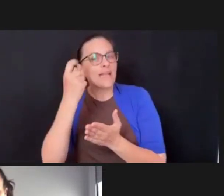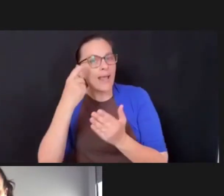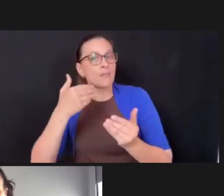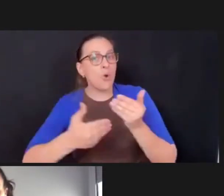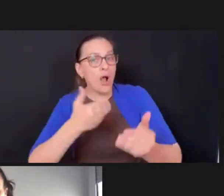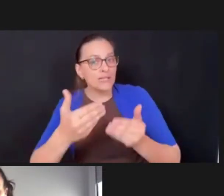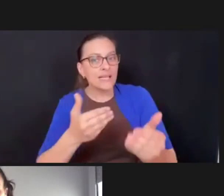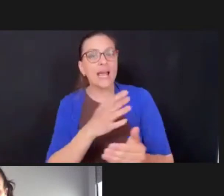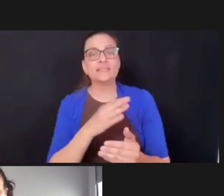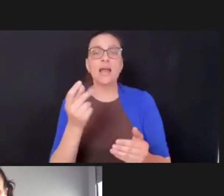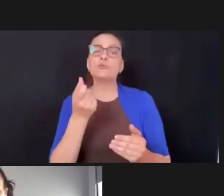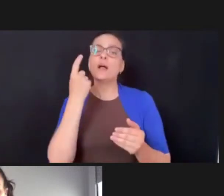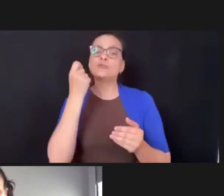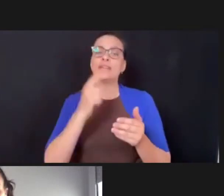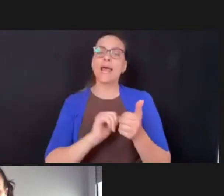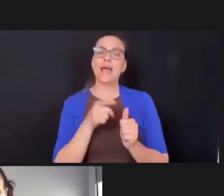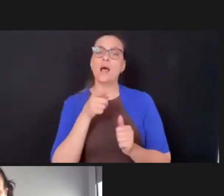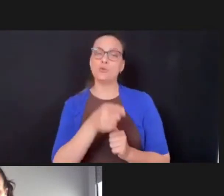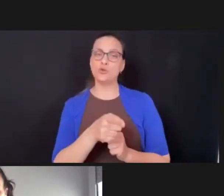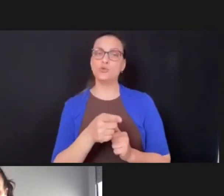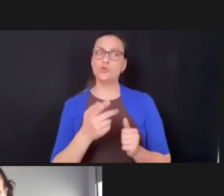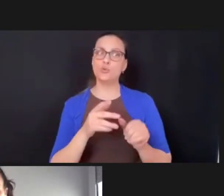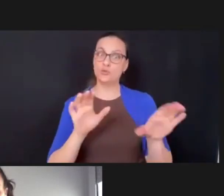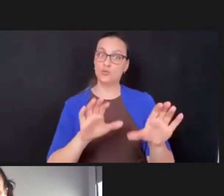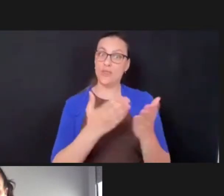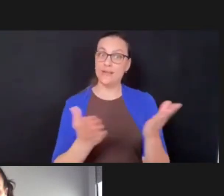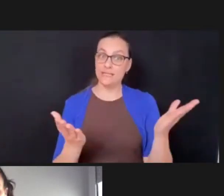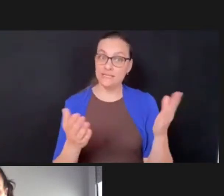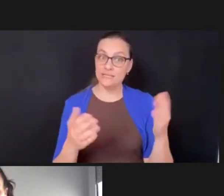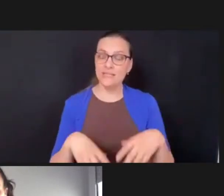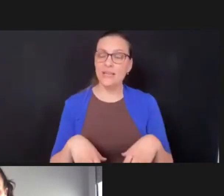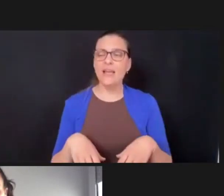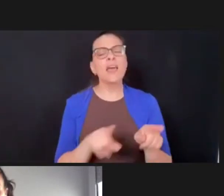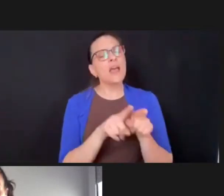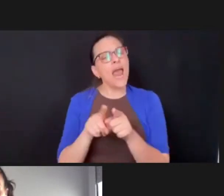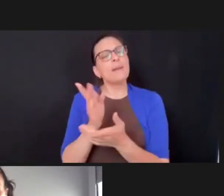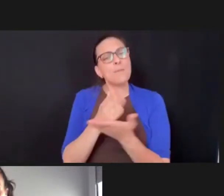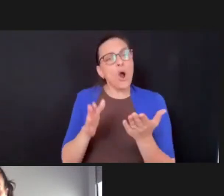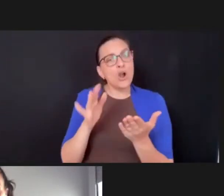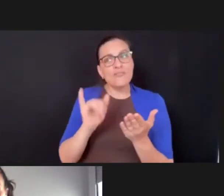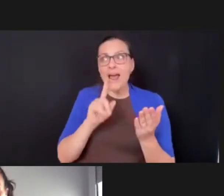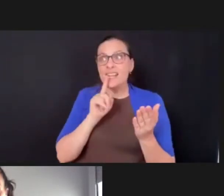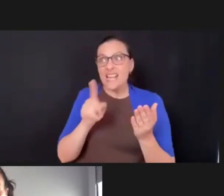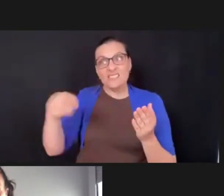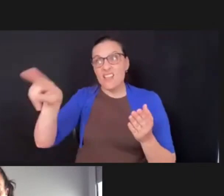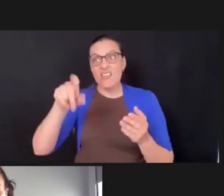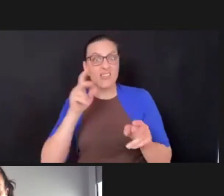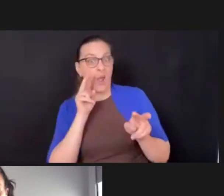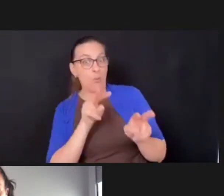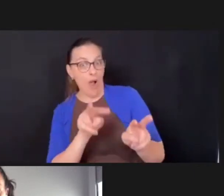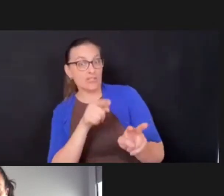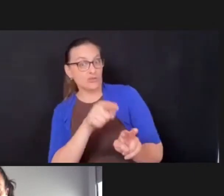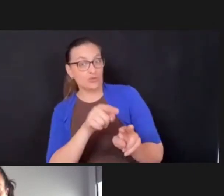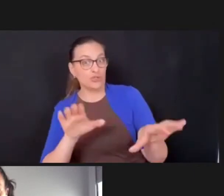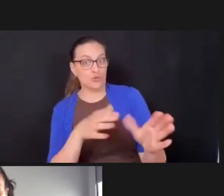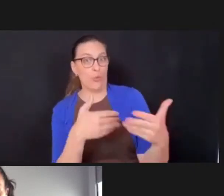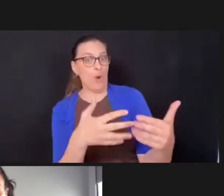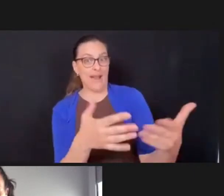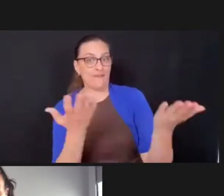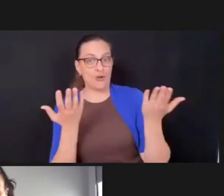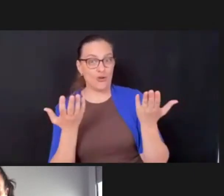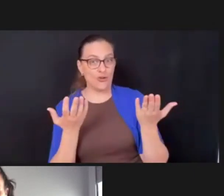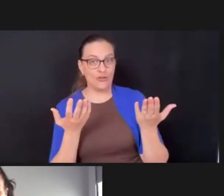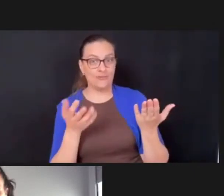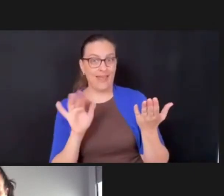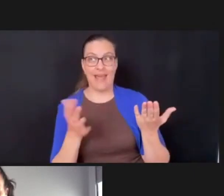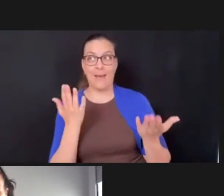to understand how you do things. And part of that is having them watch you, do whatever that might be of a concern.